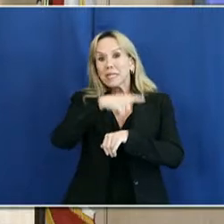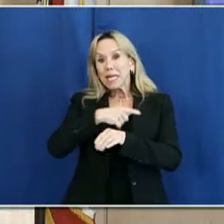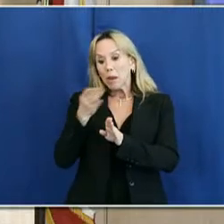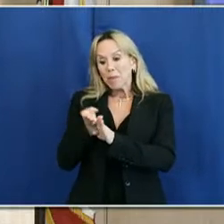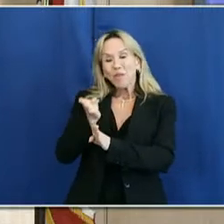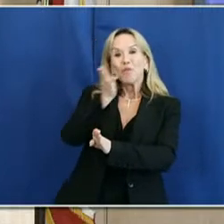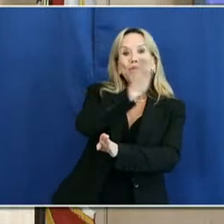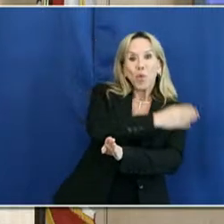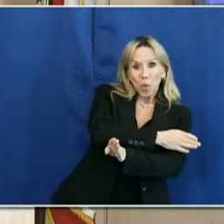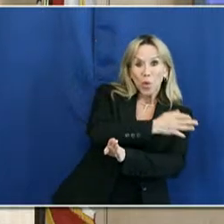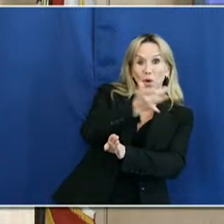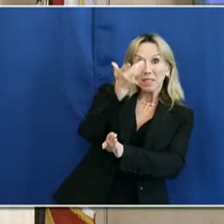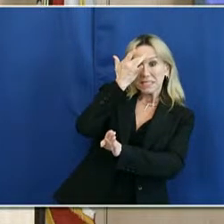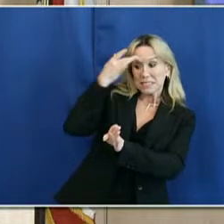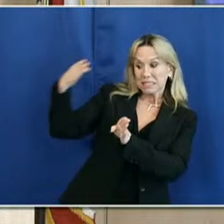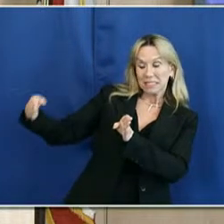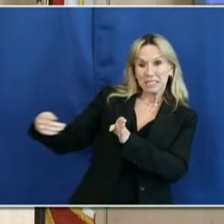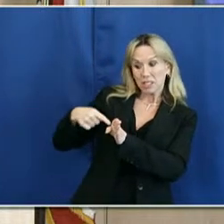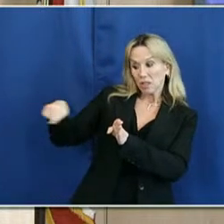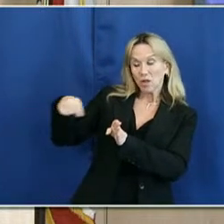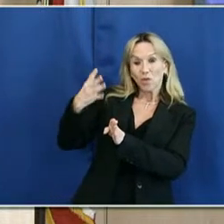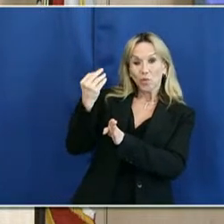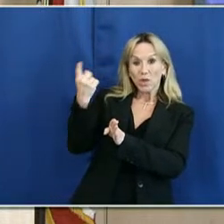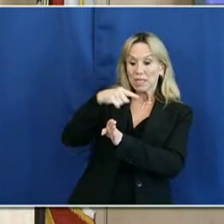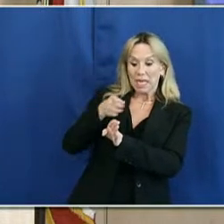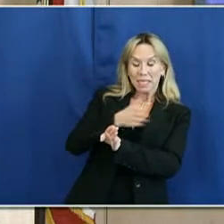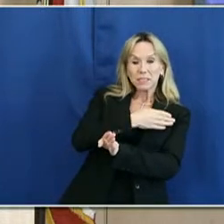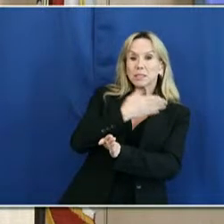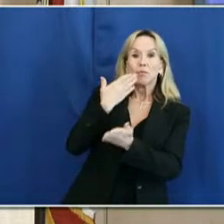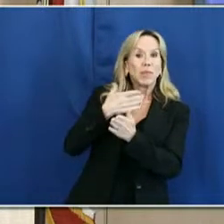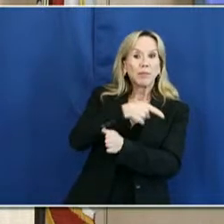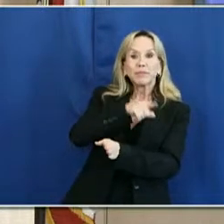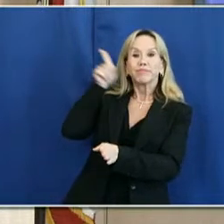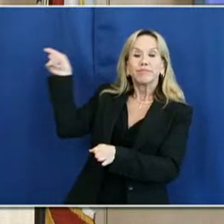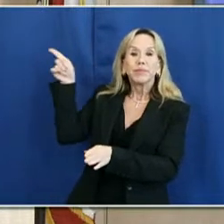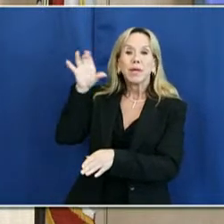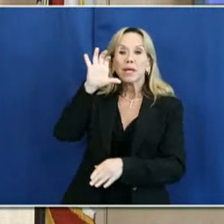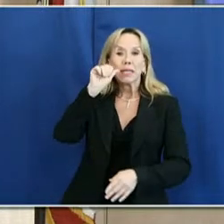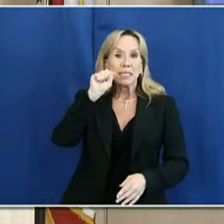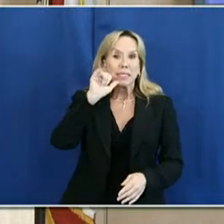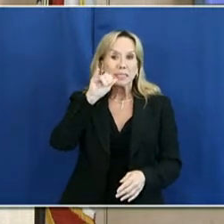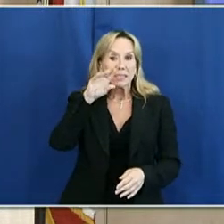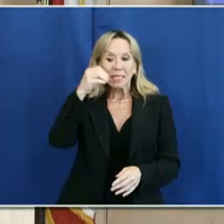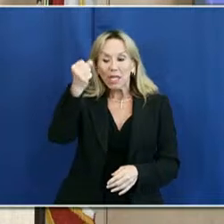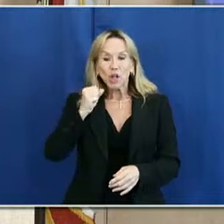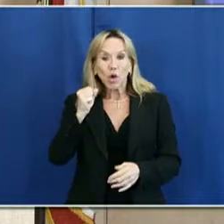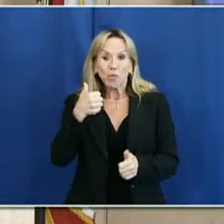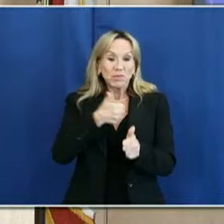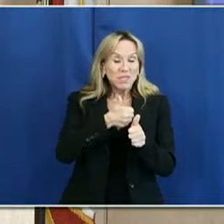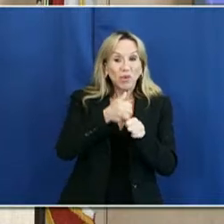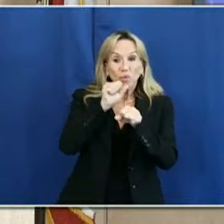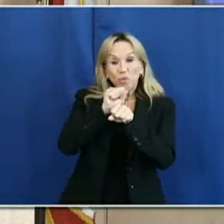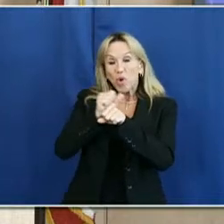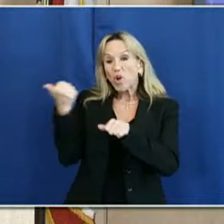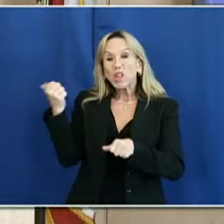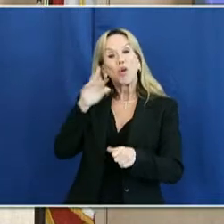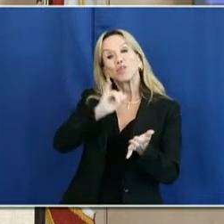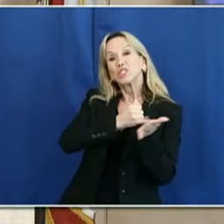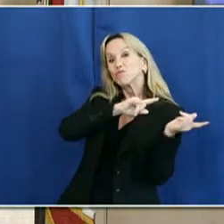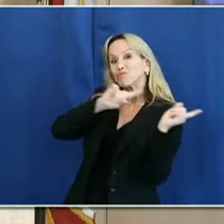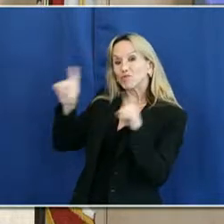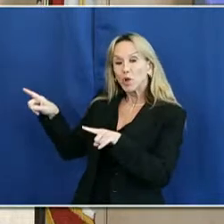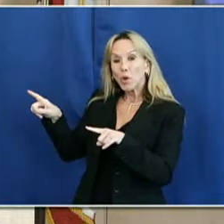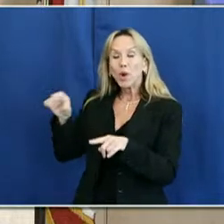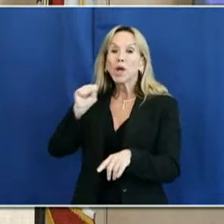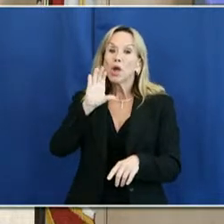of illness either were at a casino as an employee or a patron. And we don't